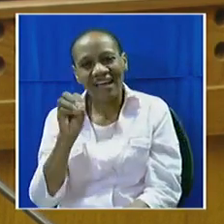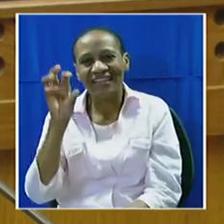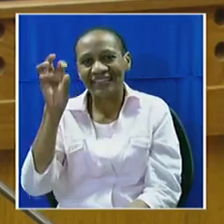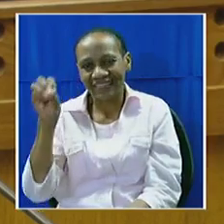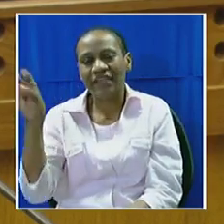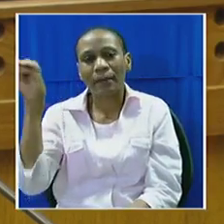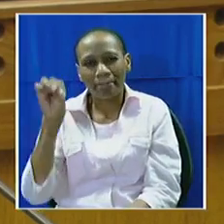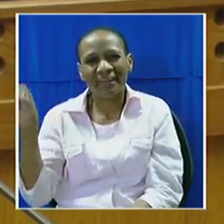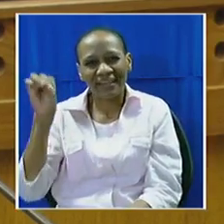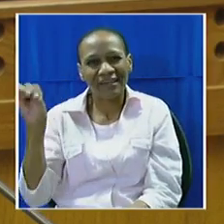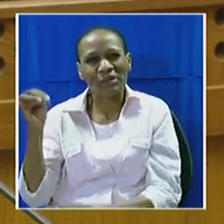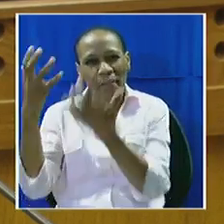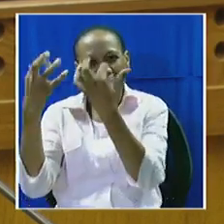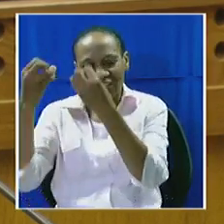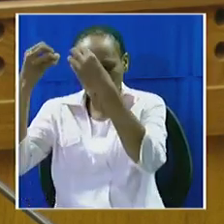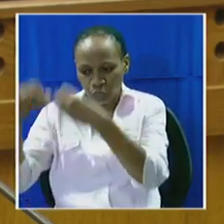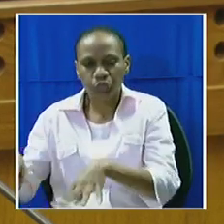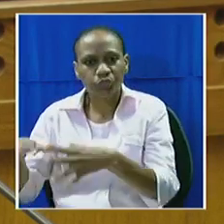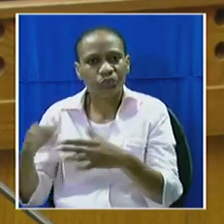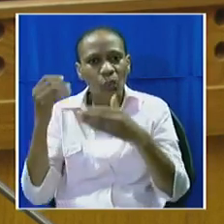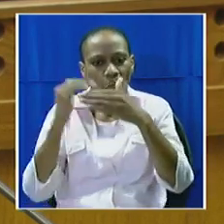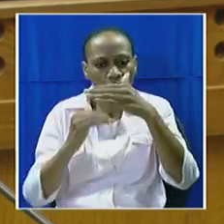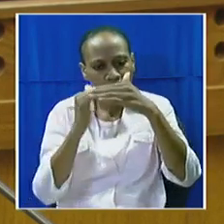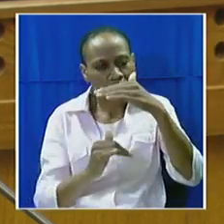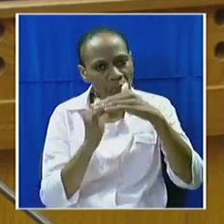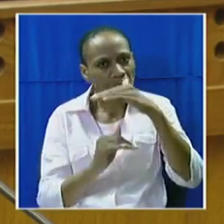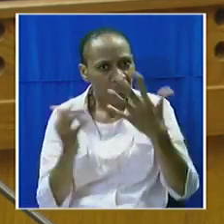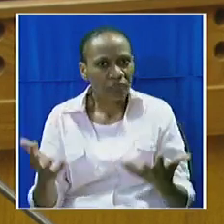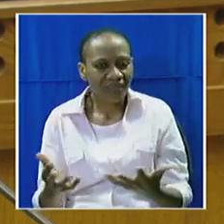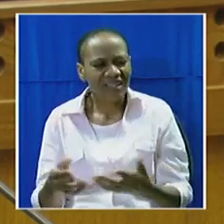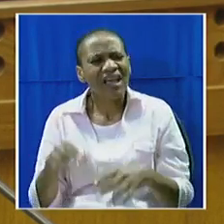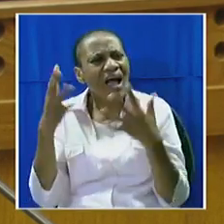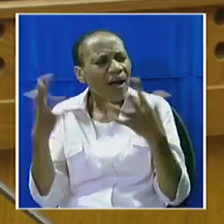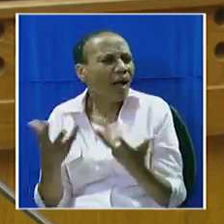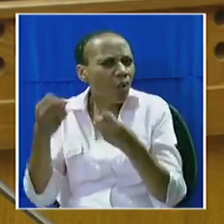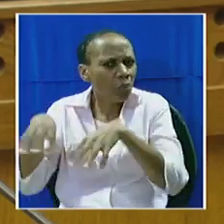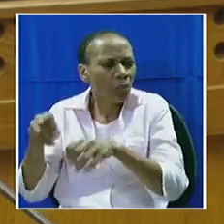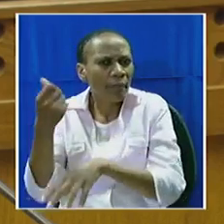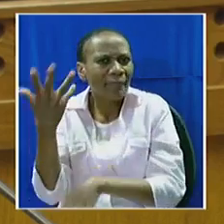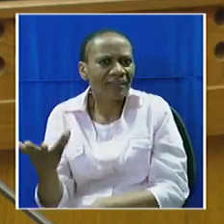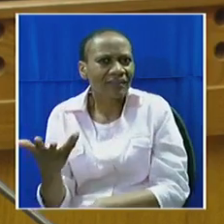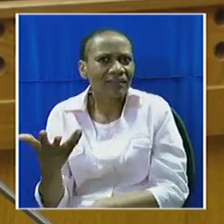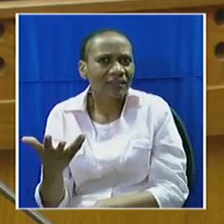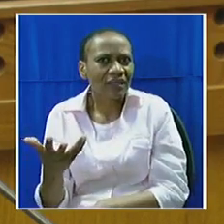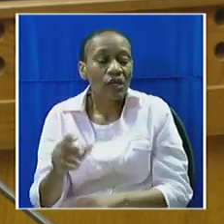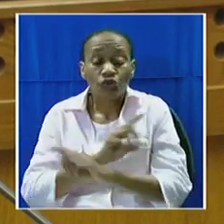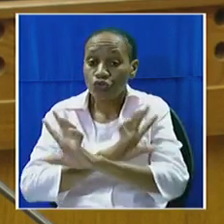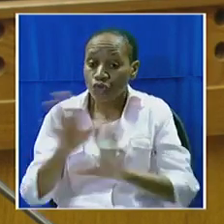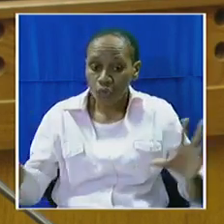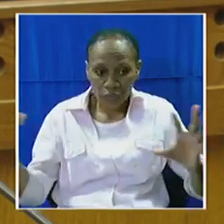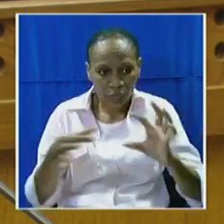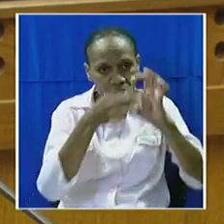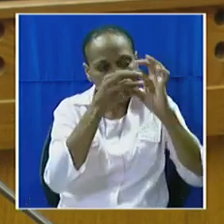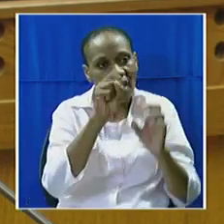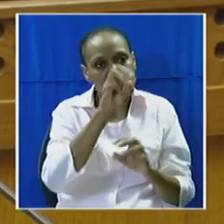of irregular expenditure. These irregular expenditures were due to non-compliance with supply